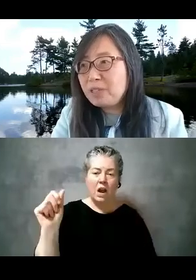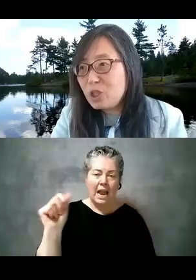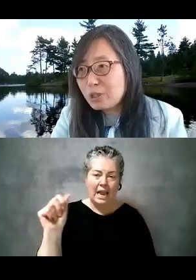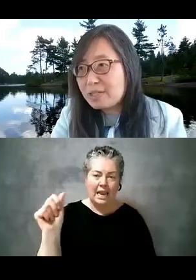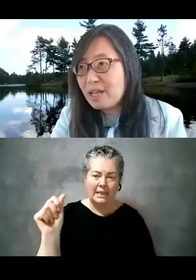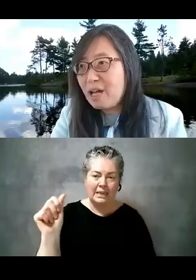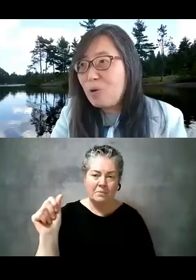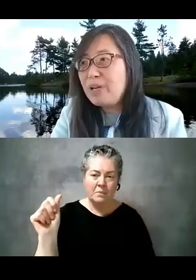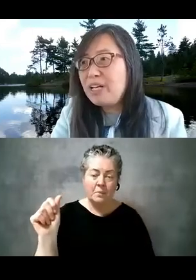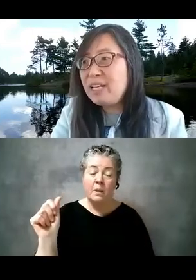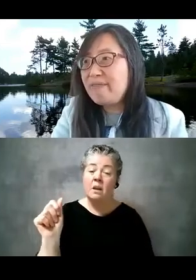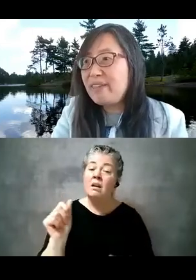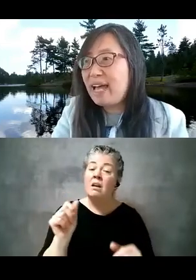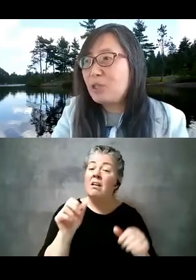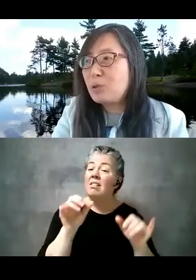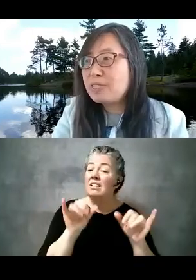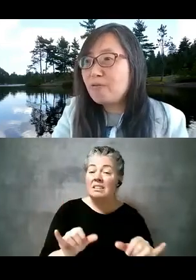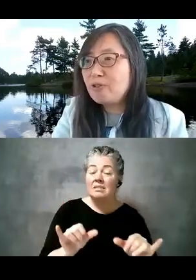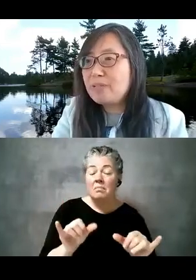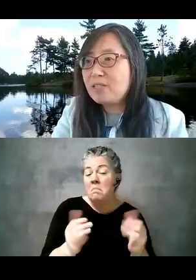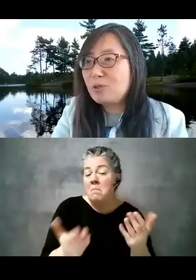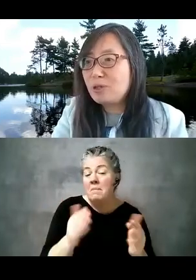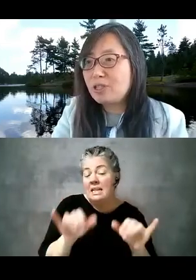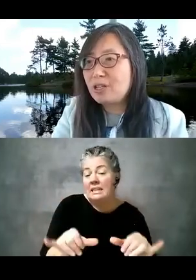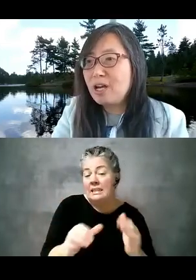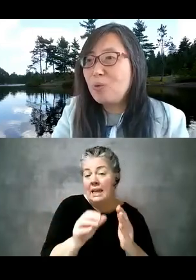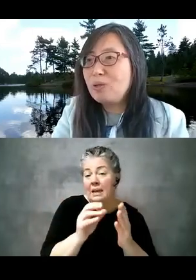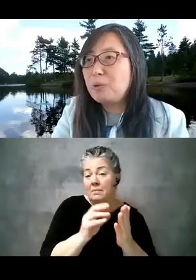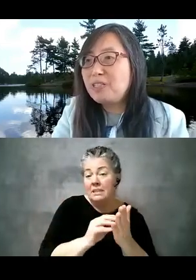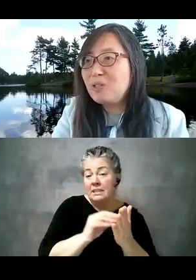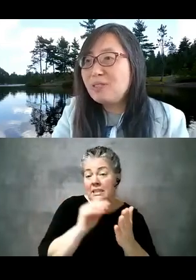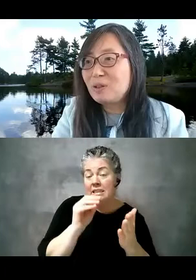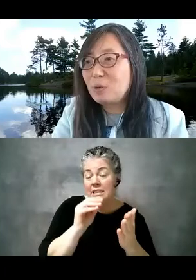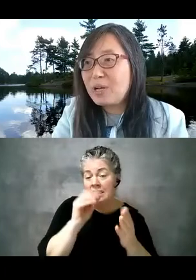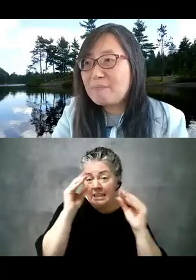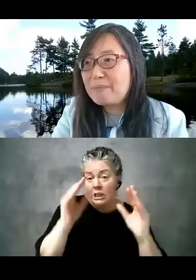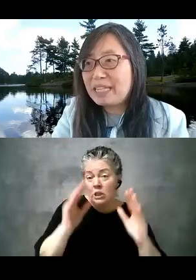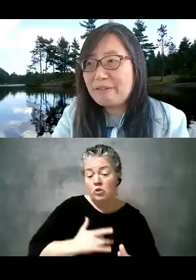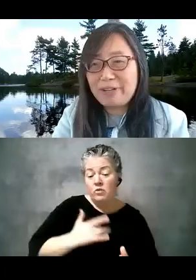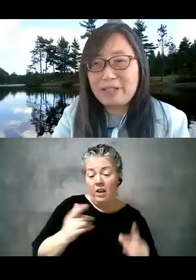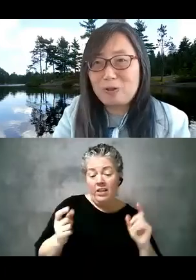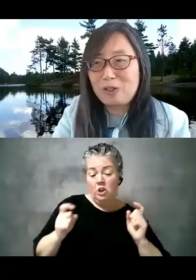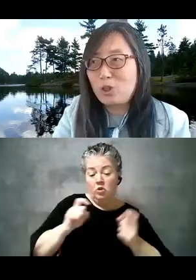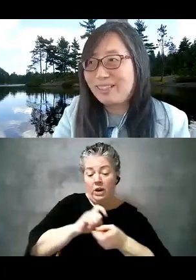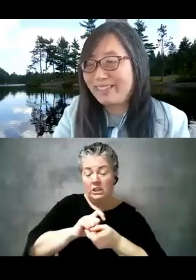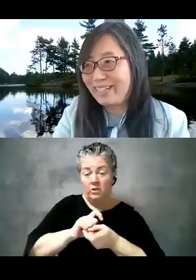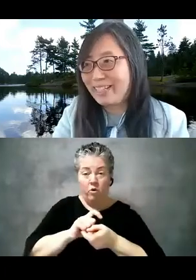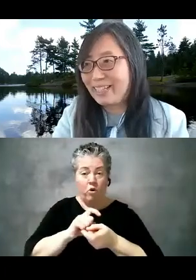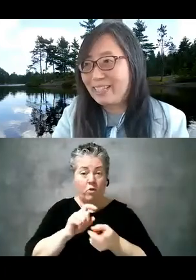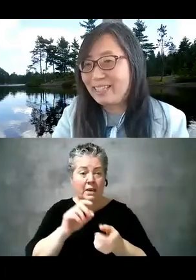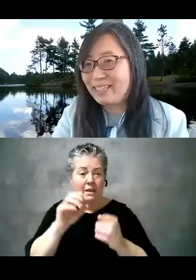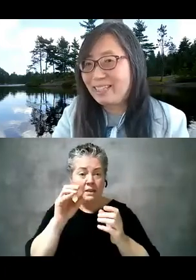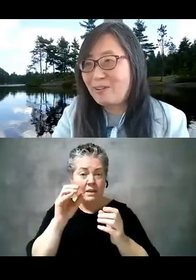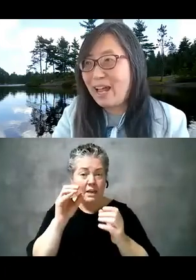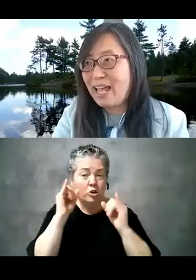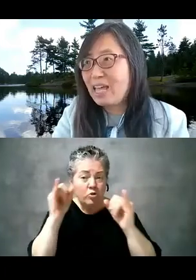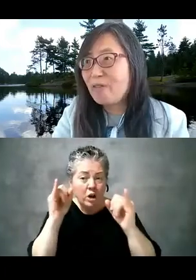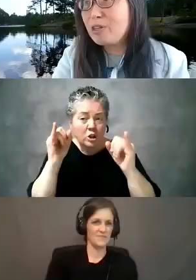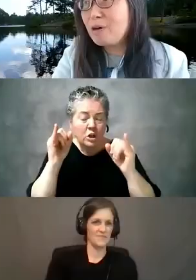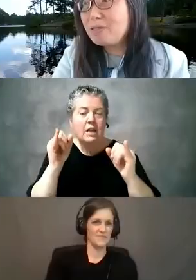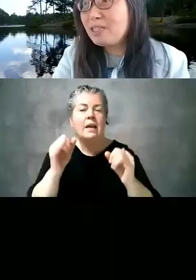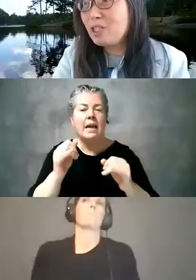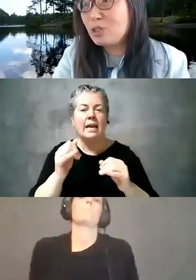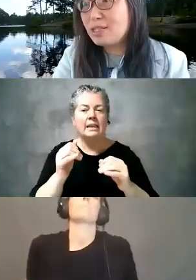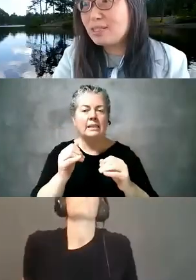same teachers who believe that transformed instruction will produce a greater benefit for student learning, right? And